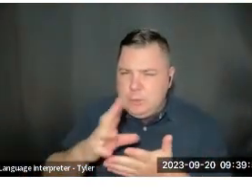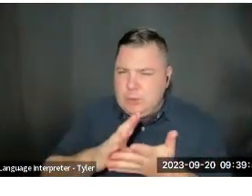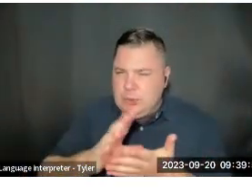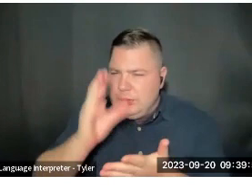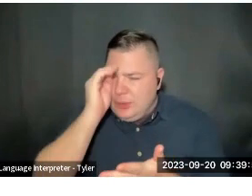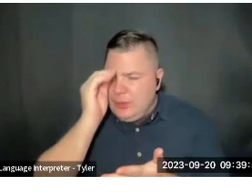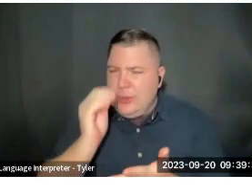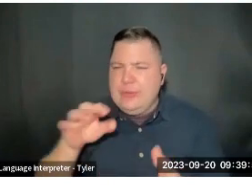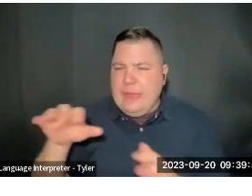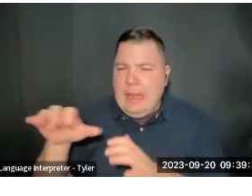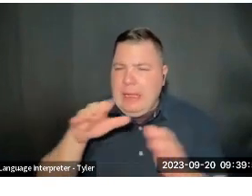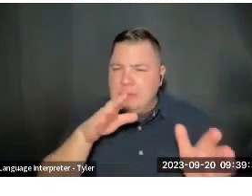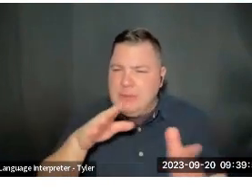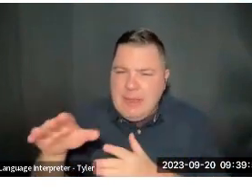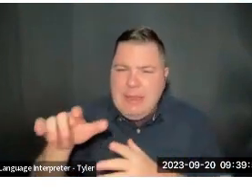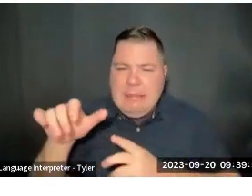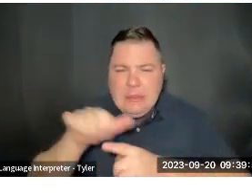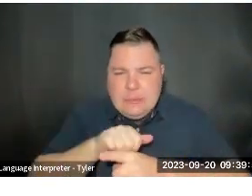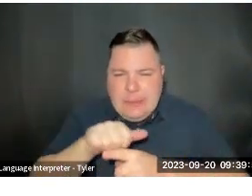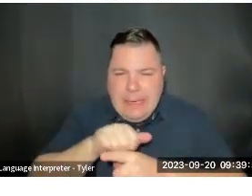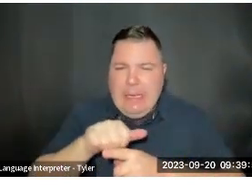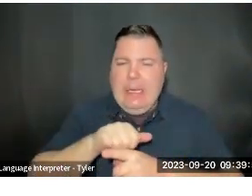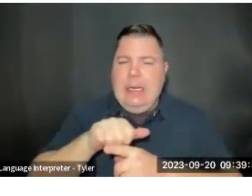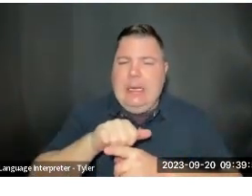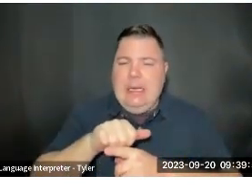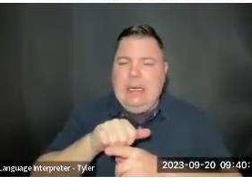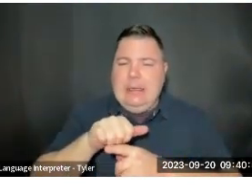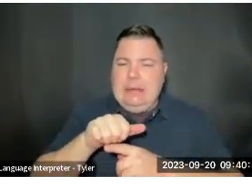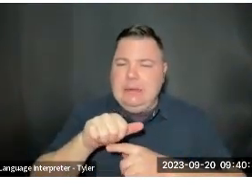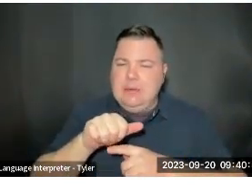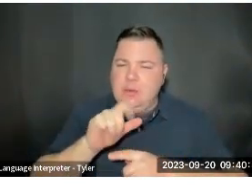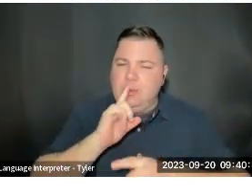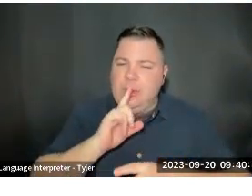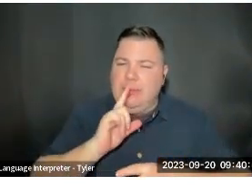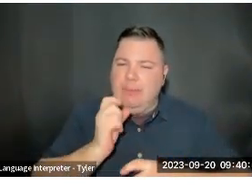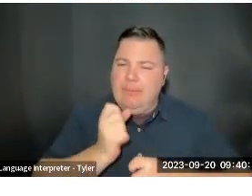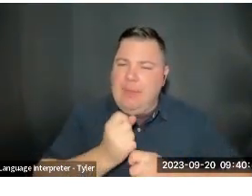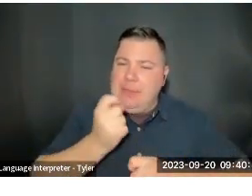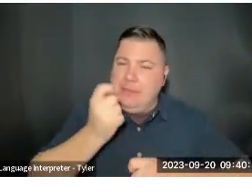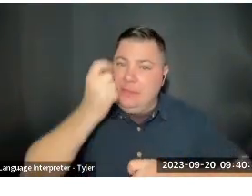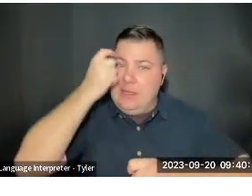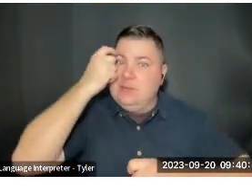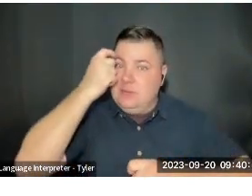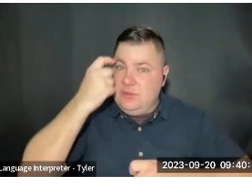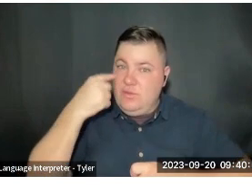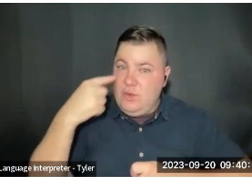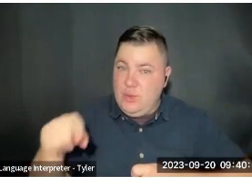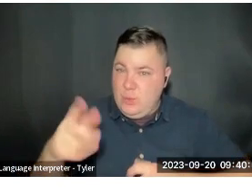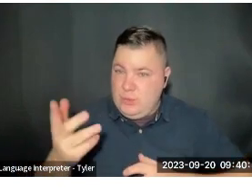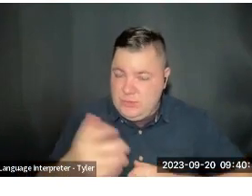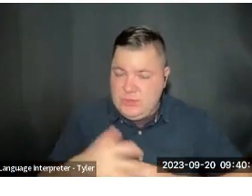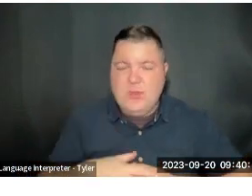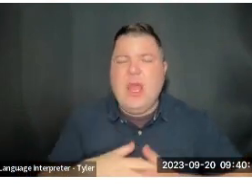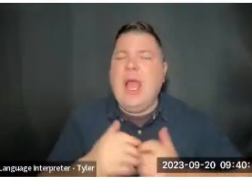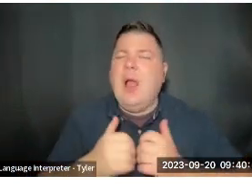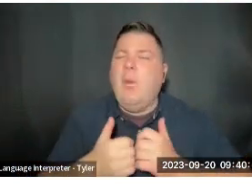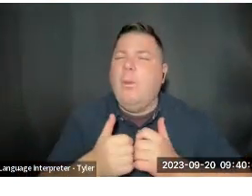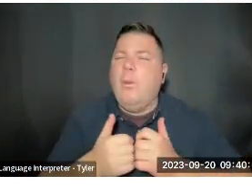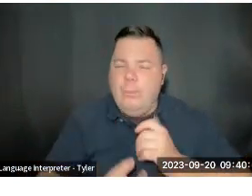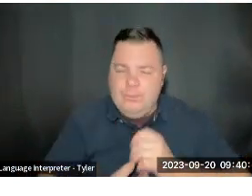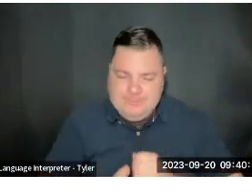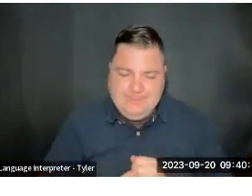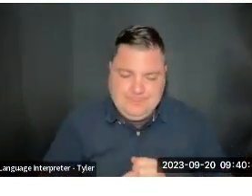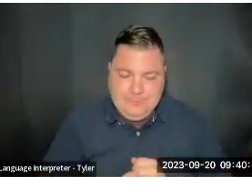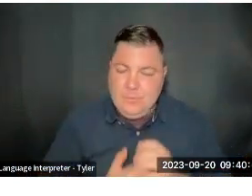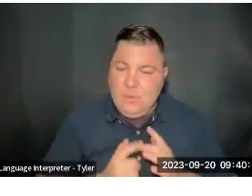that this training kind of is making sense to you is we go from